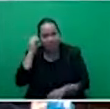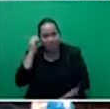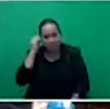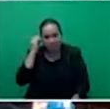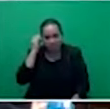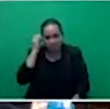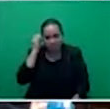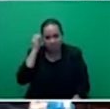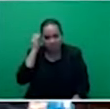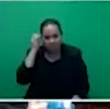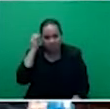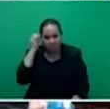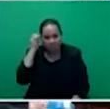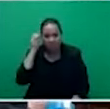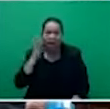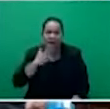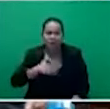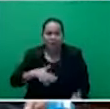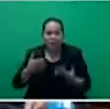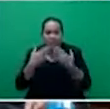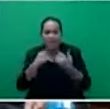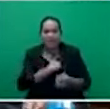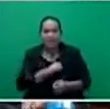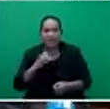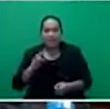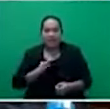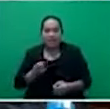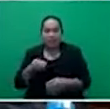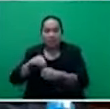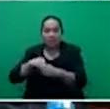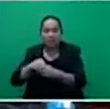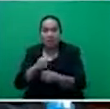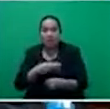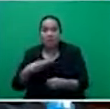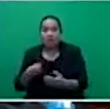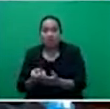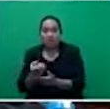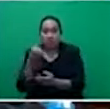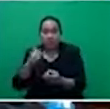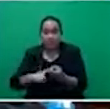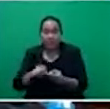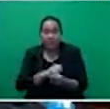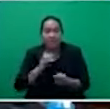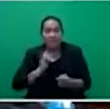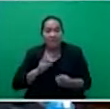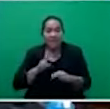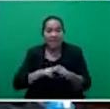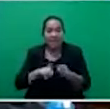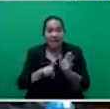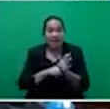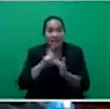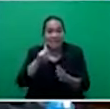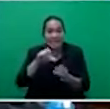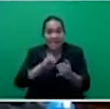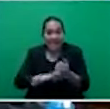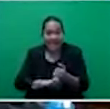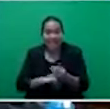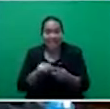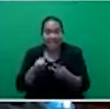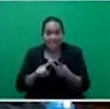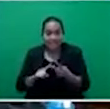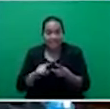thank the staff at Ministry of Economy, the staff at FRCS, and also the staff at